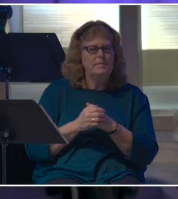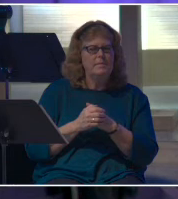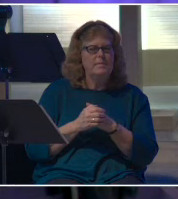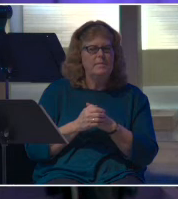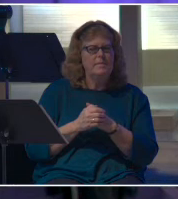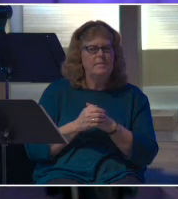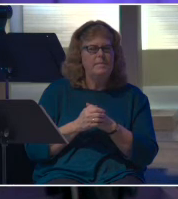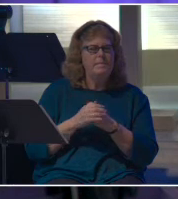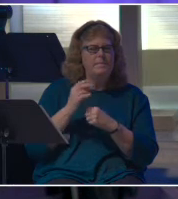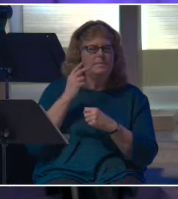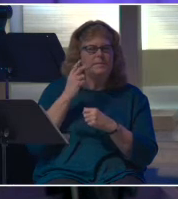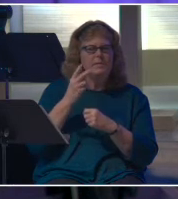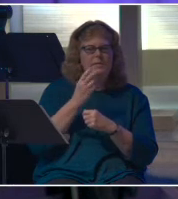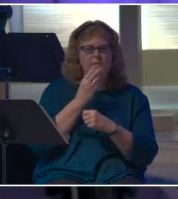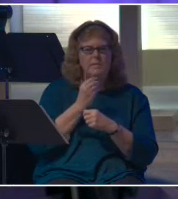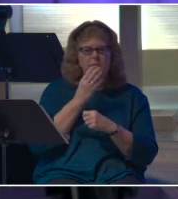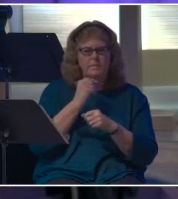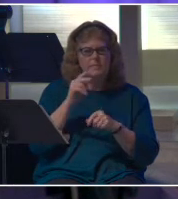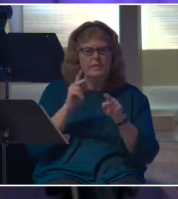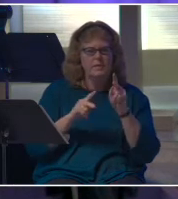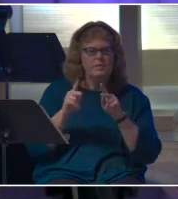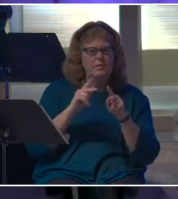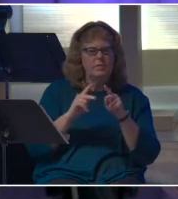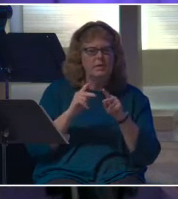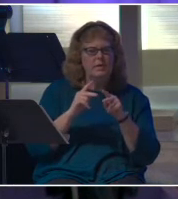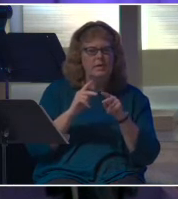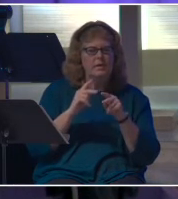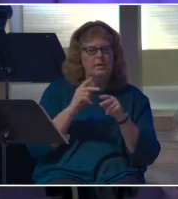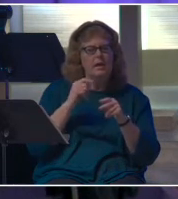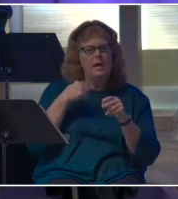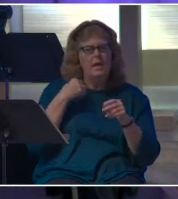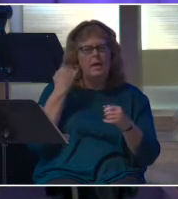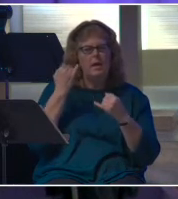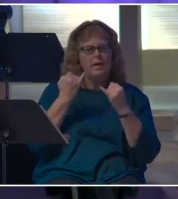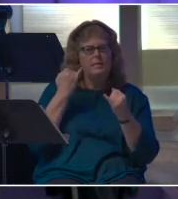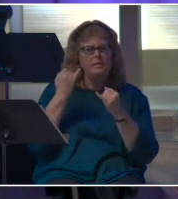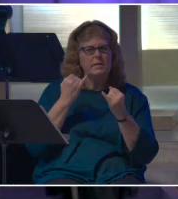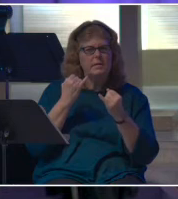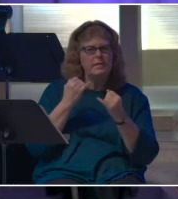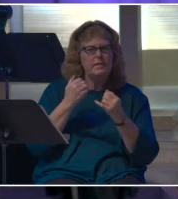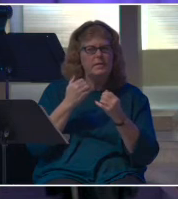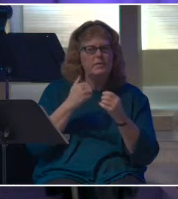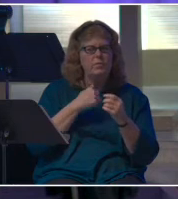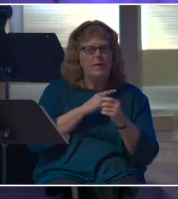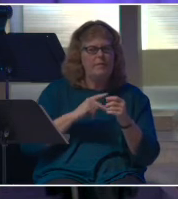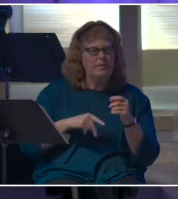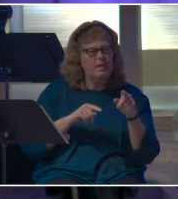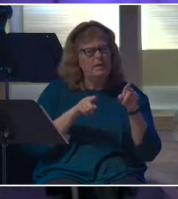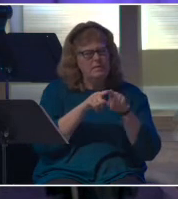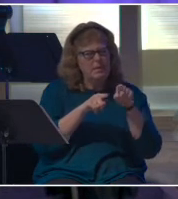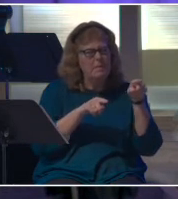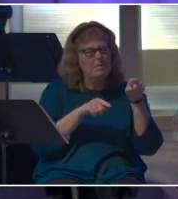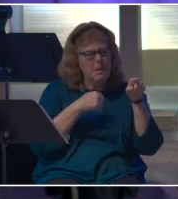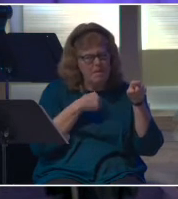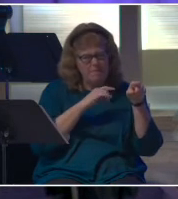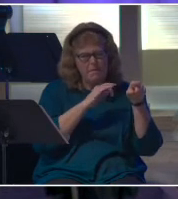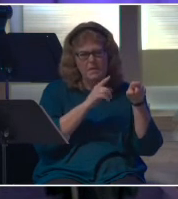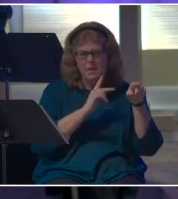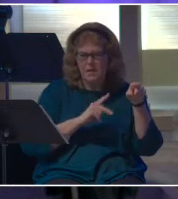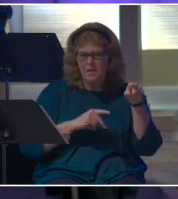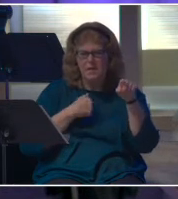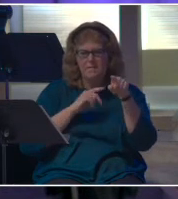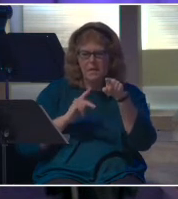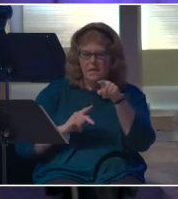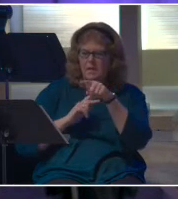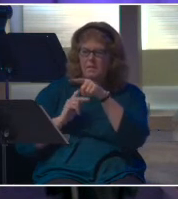You see, the Israelites were looking at this idea of having a king like the nations because they seemed to be